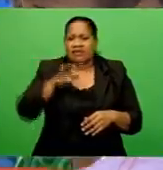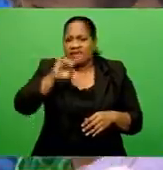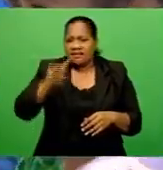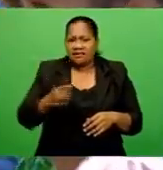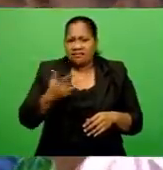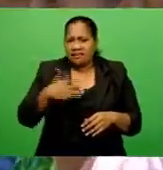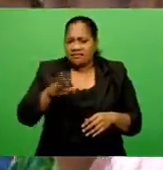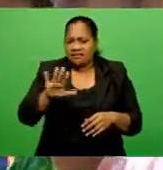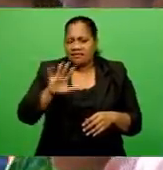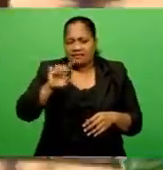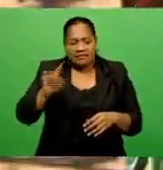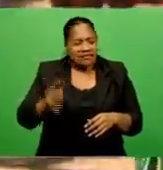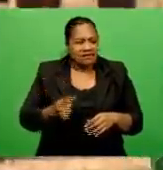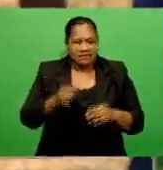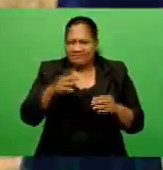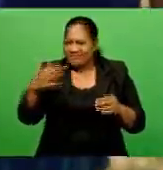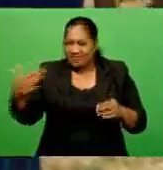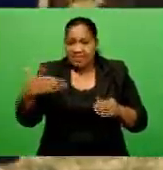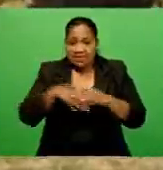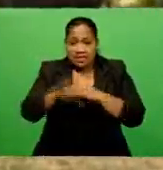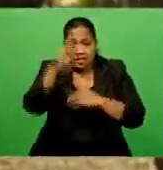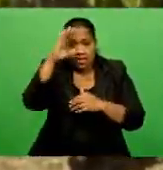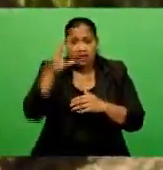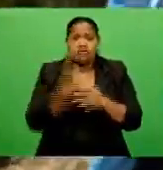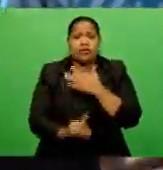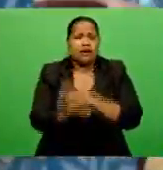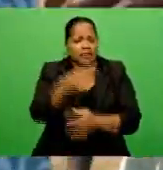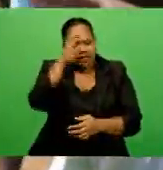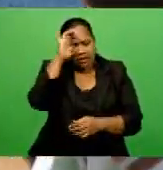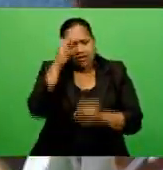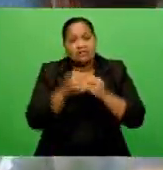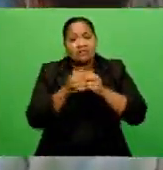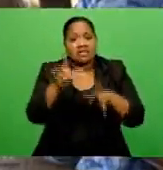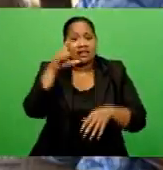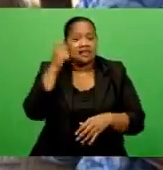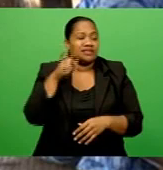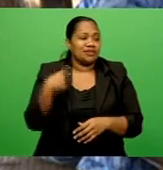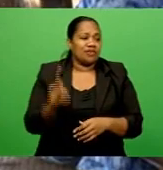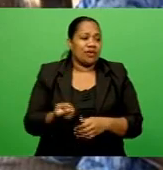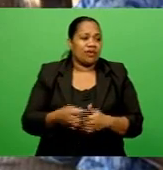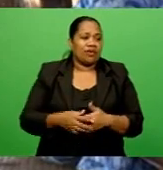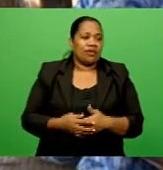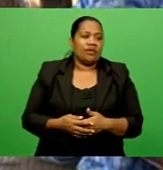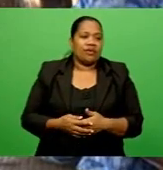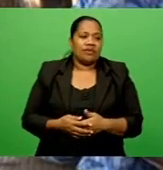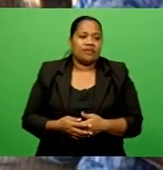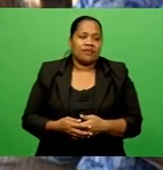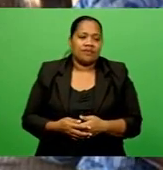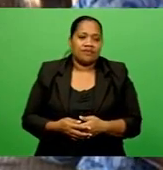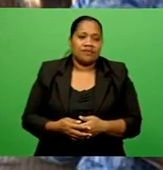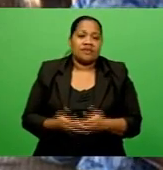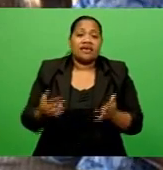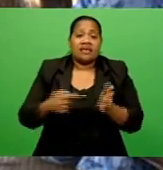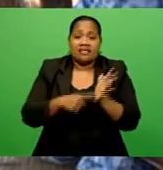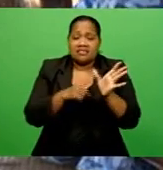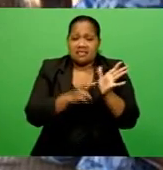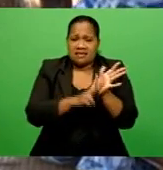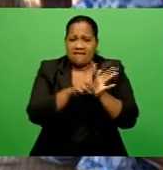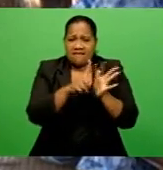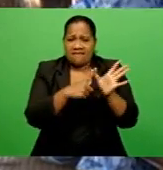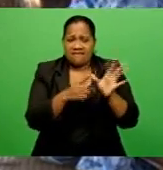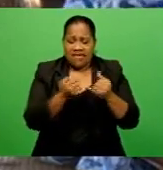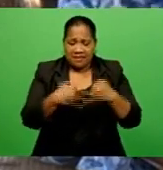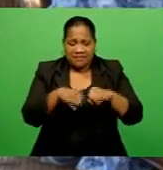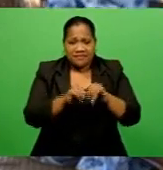195,883 students across the country expected to start classes tomorrow, 4 siblings at Tavea Island in Boa are